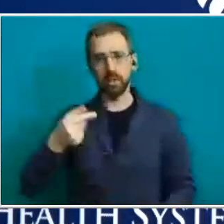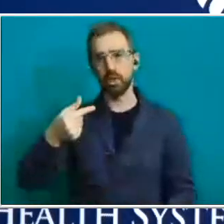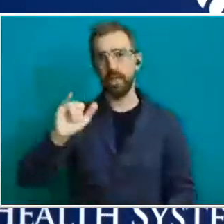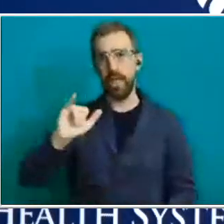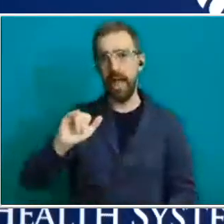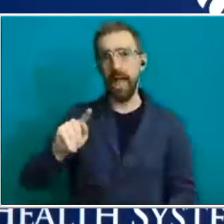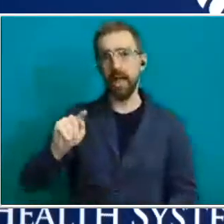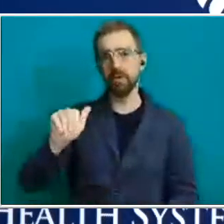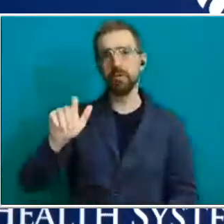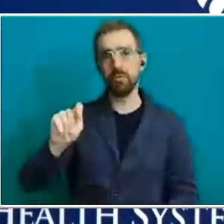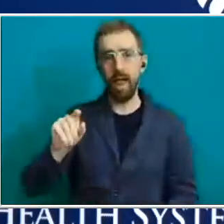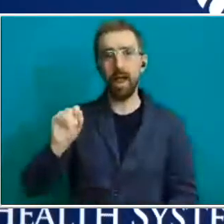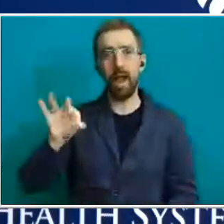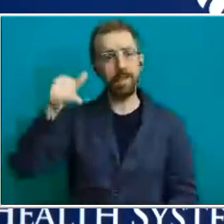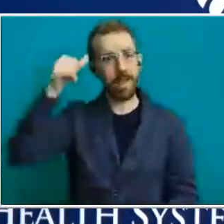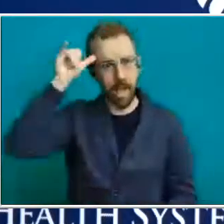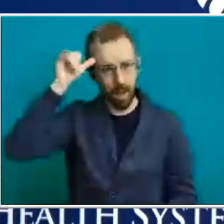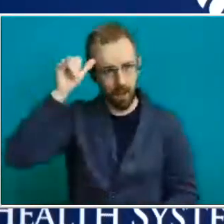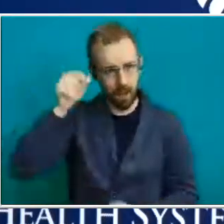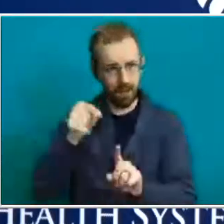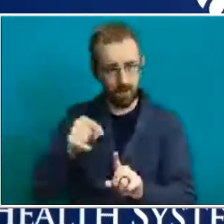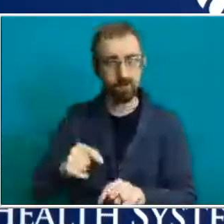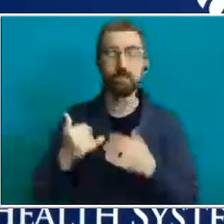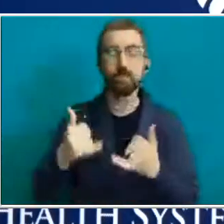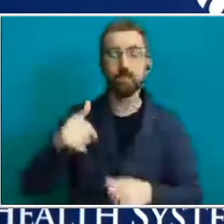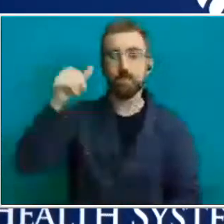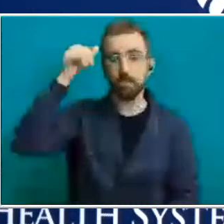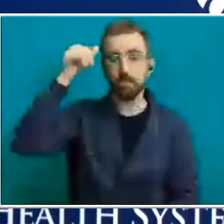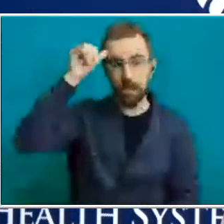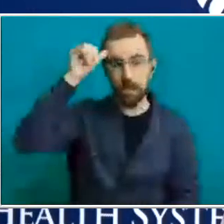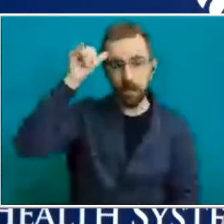of cows. Now, cows can either,